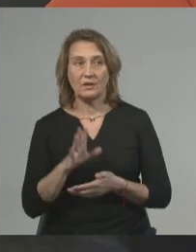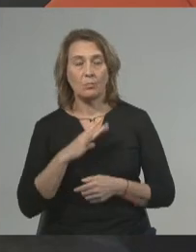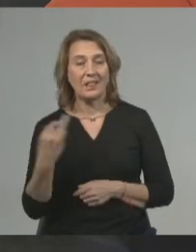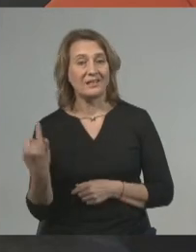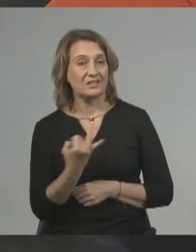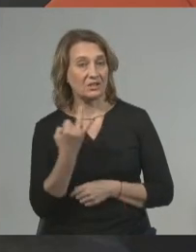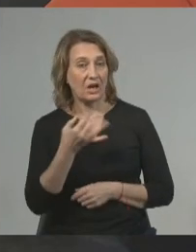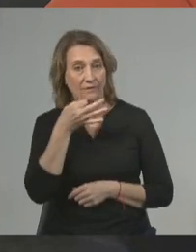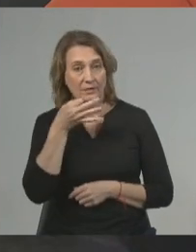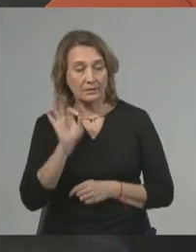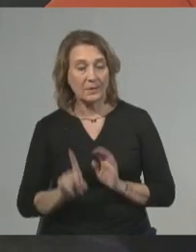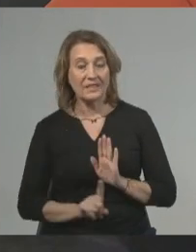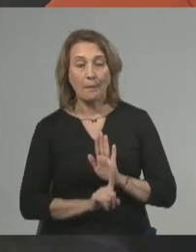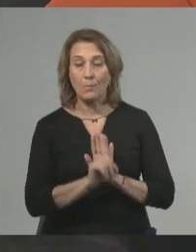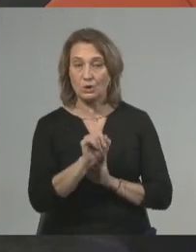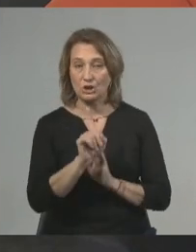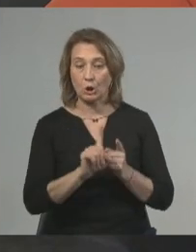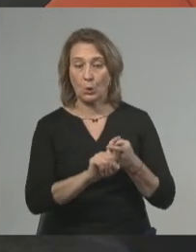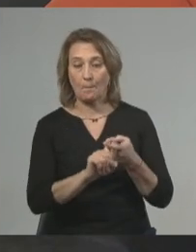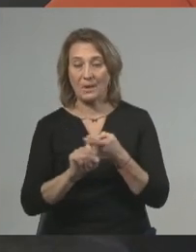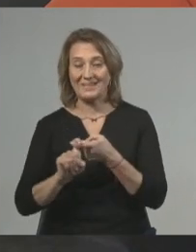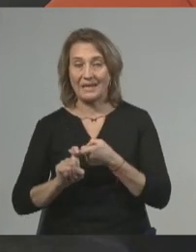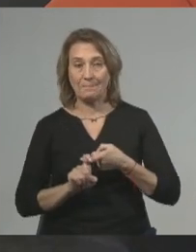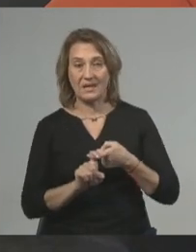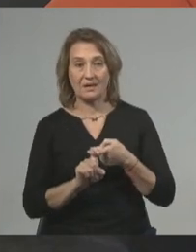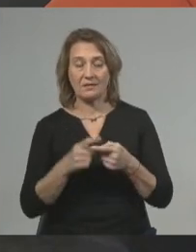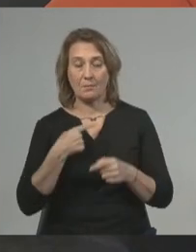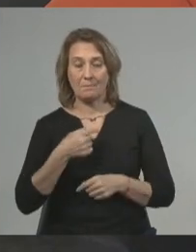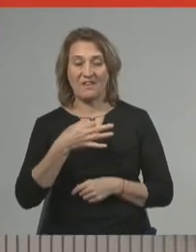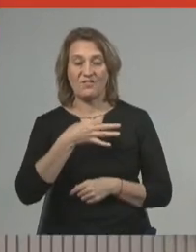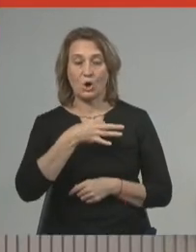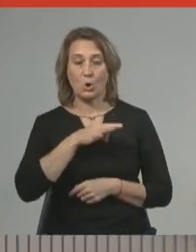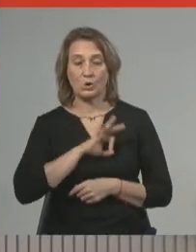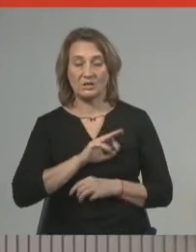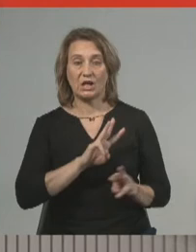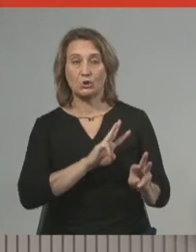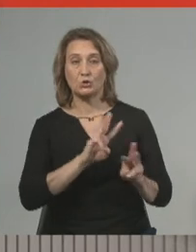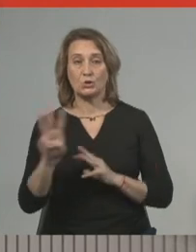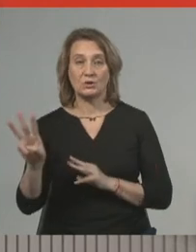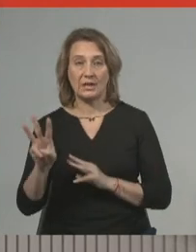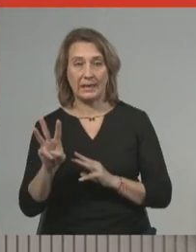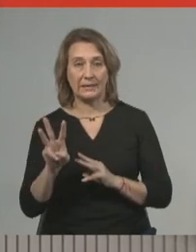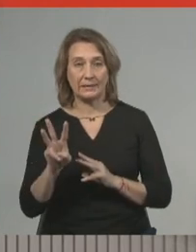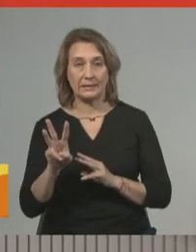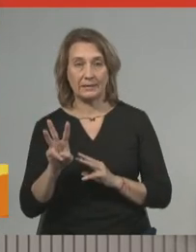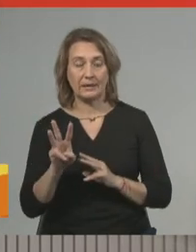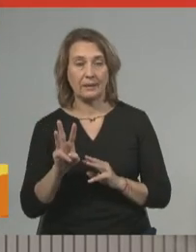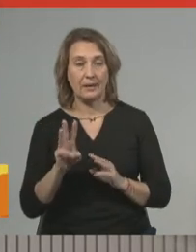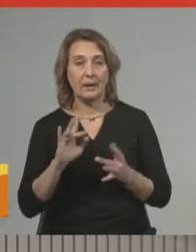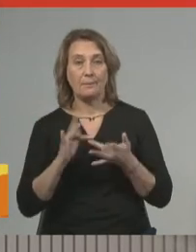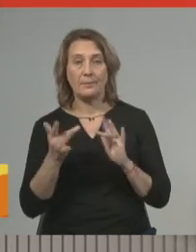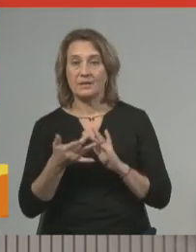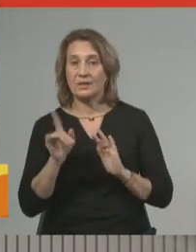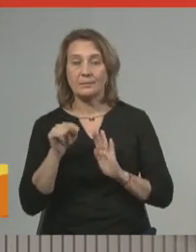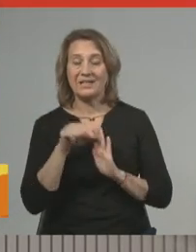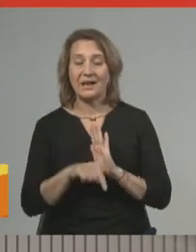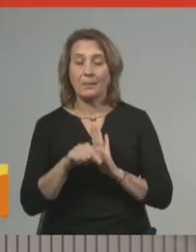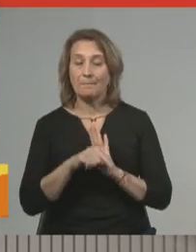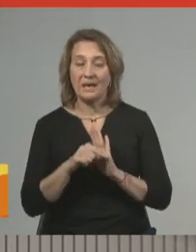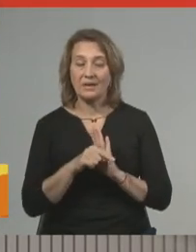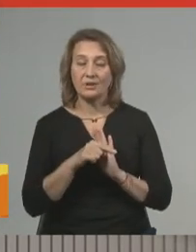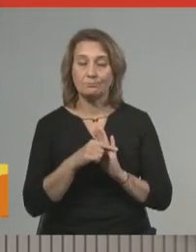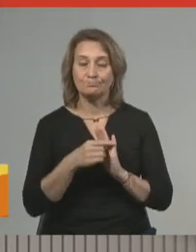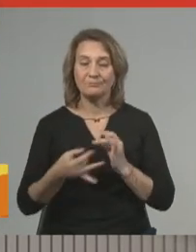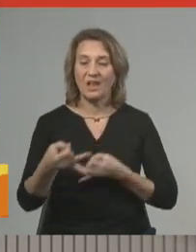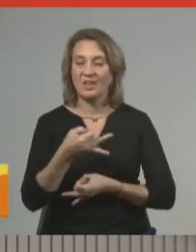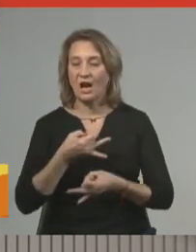uh while we had an interesting experience at the onset of the epidemic we used social networks not as as a